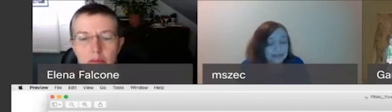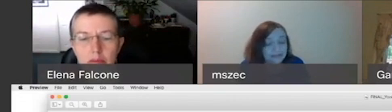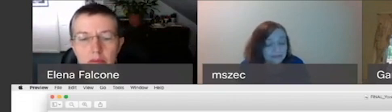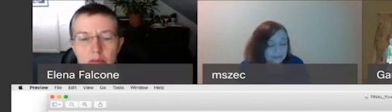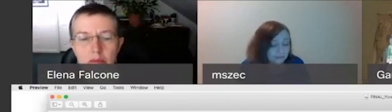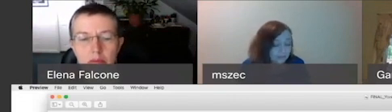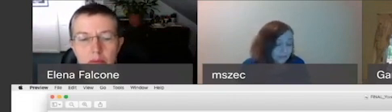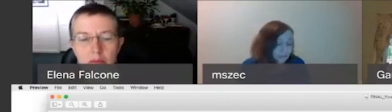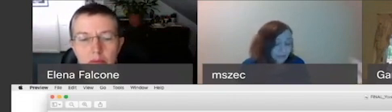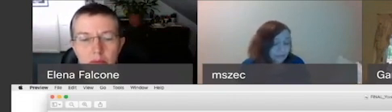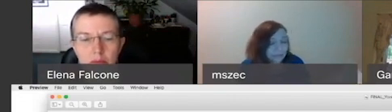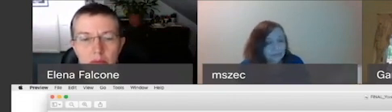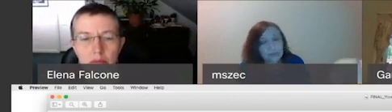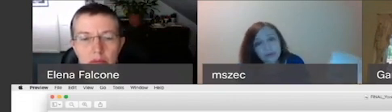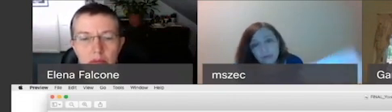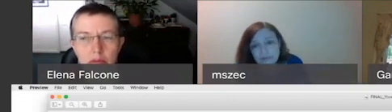a tenant